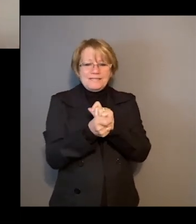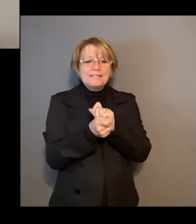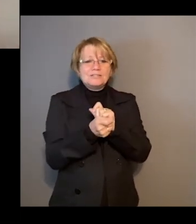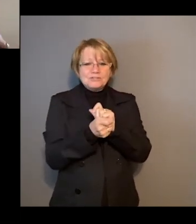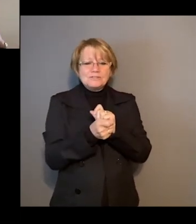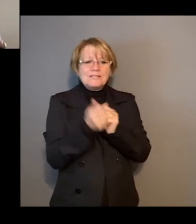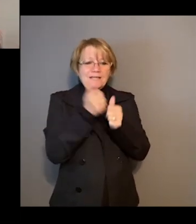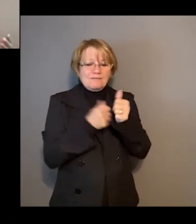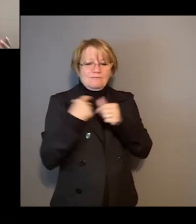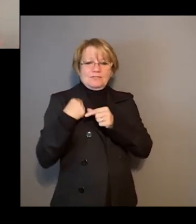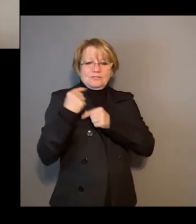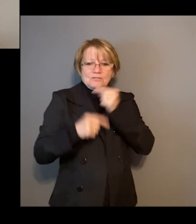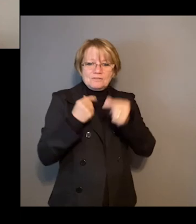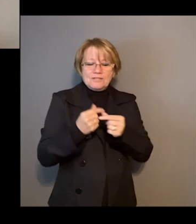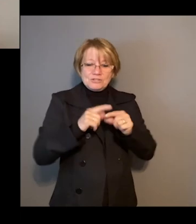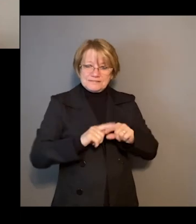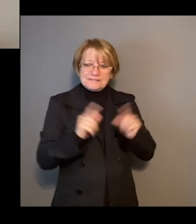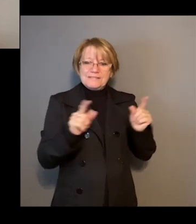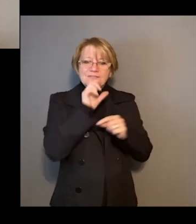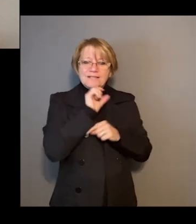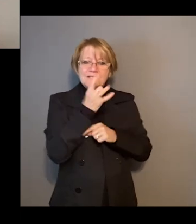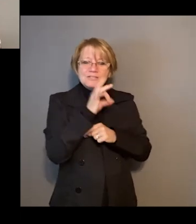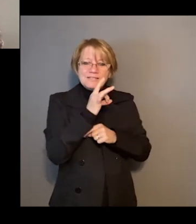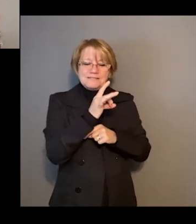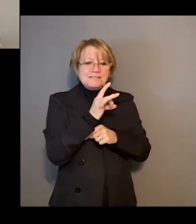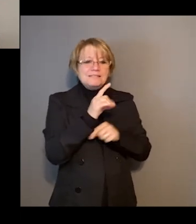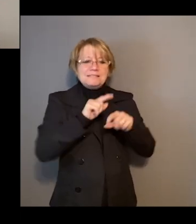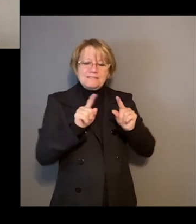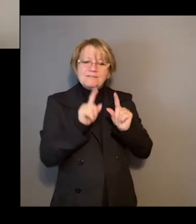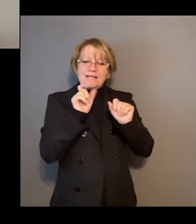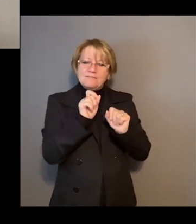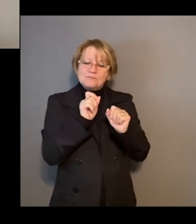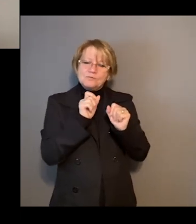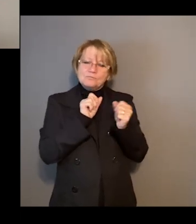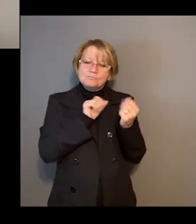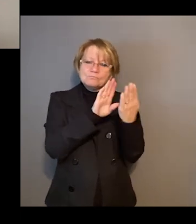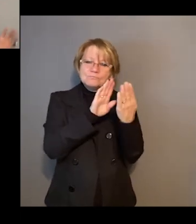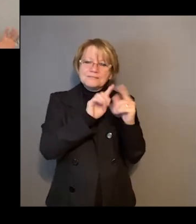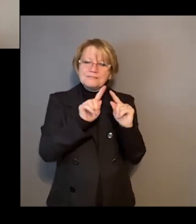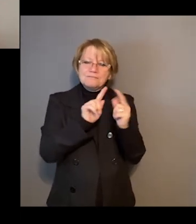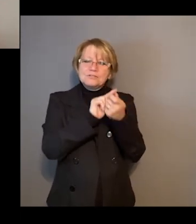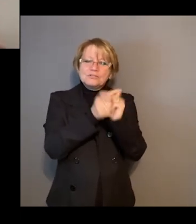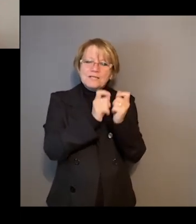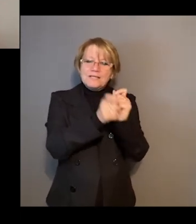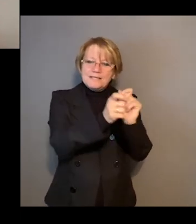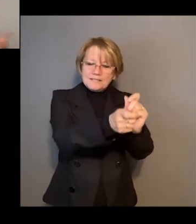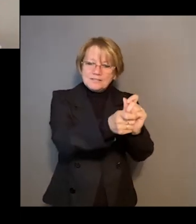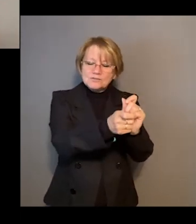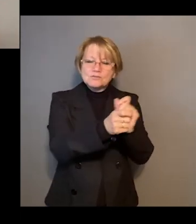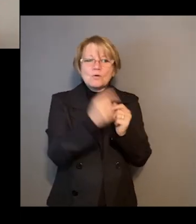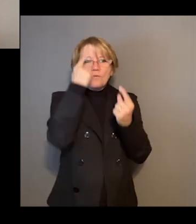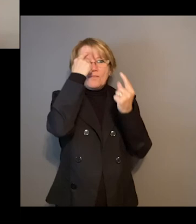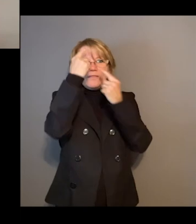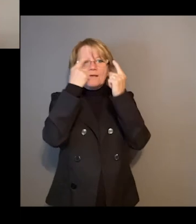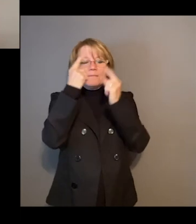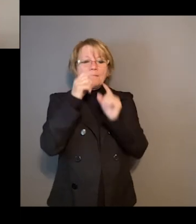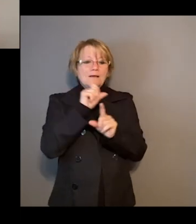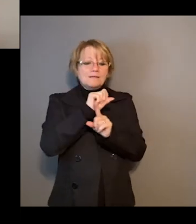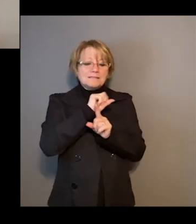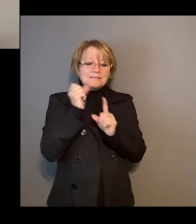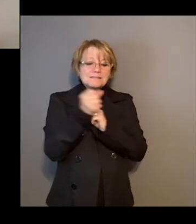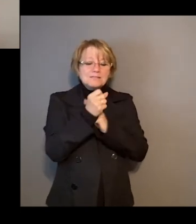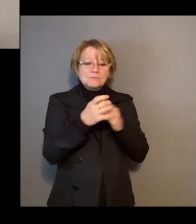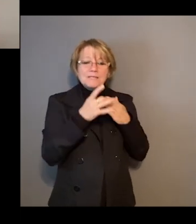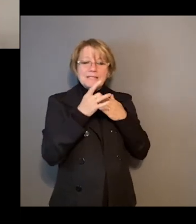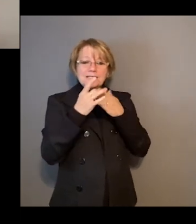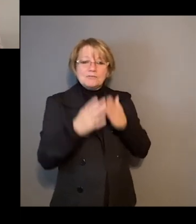years old. For the leaders in the room, I want you to think about situational leadership by Blanchard and Hershey in 1969, when